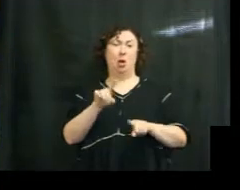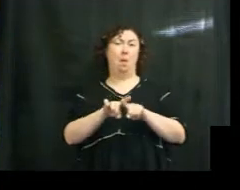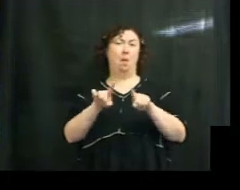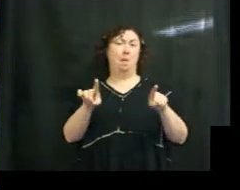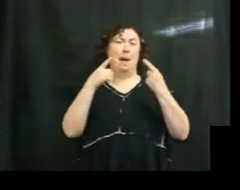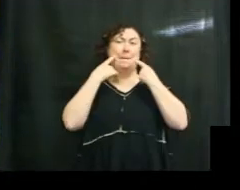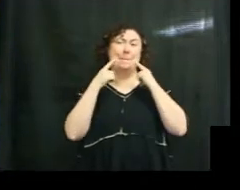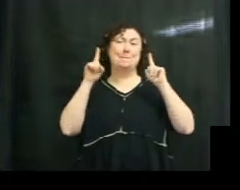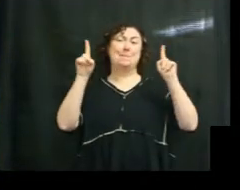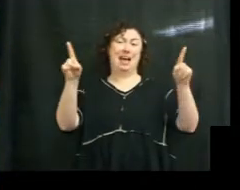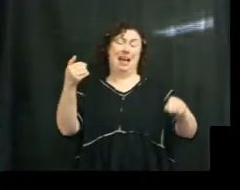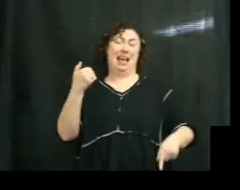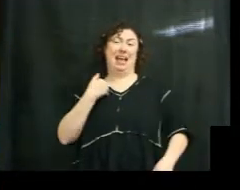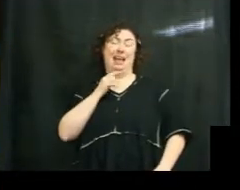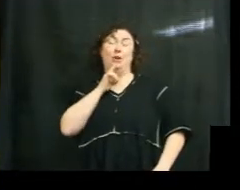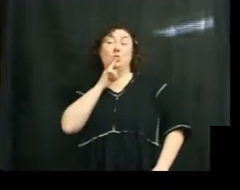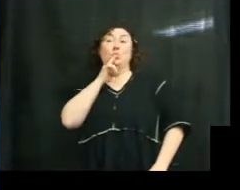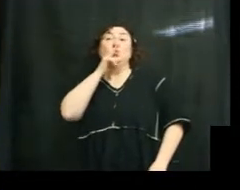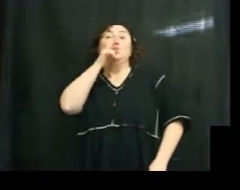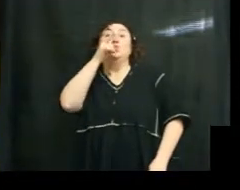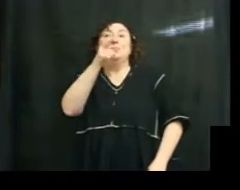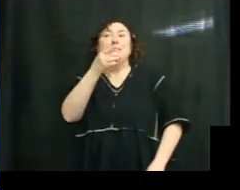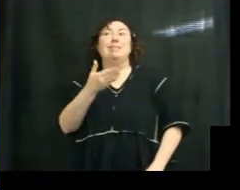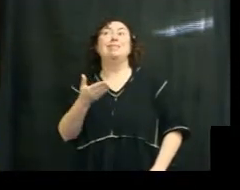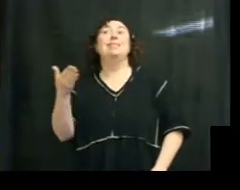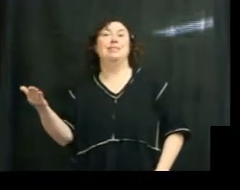my hand, I was ready to play.